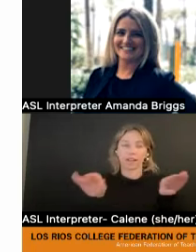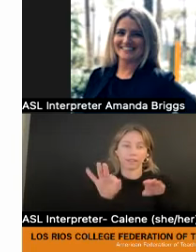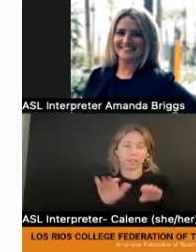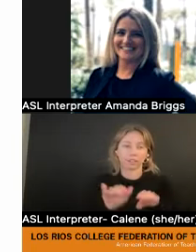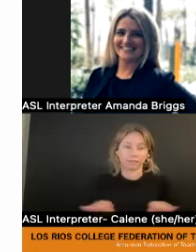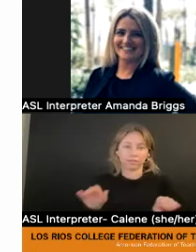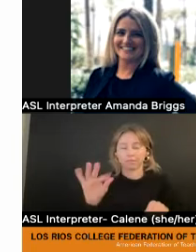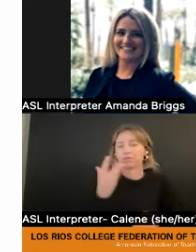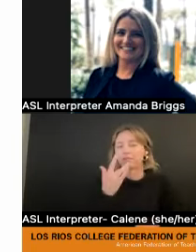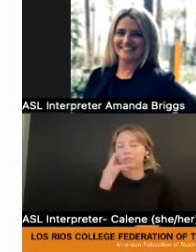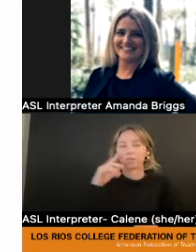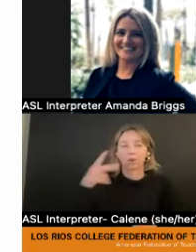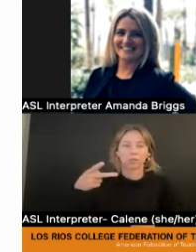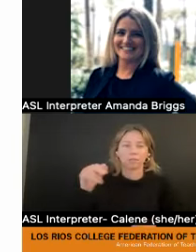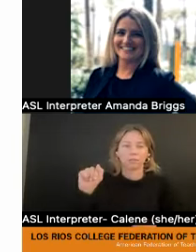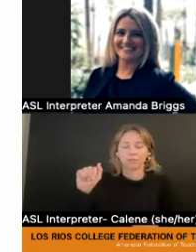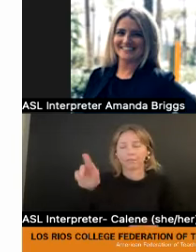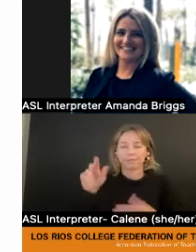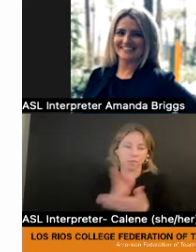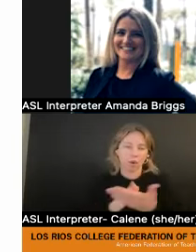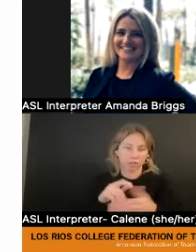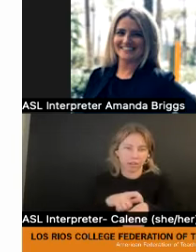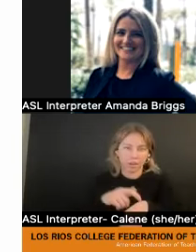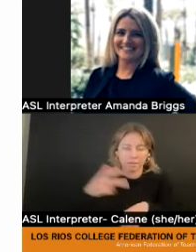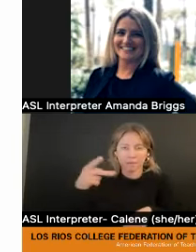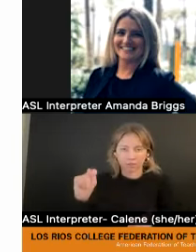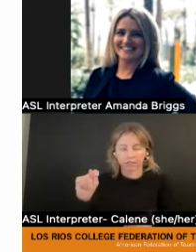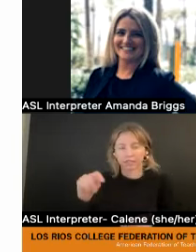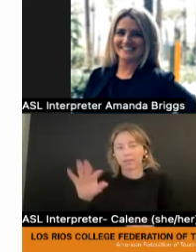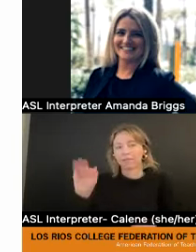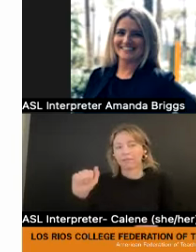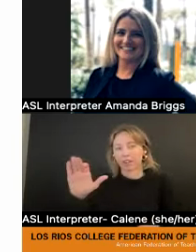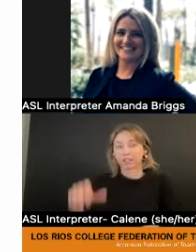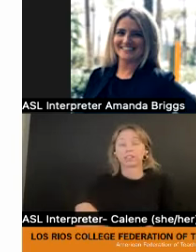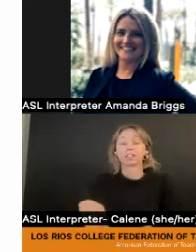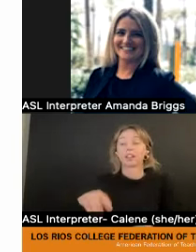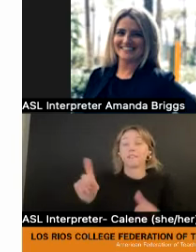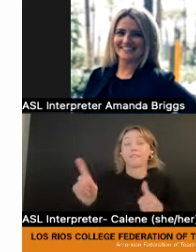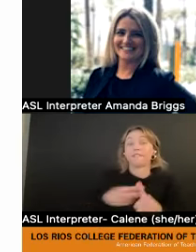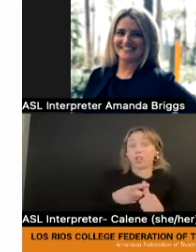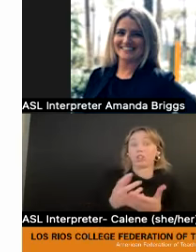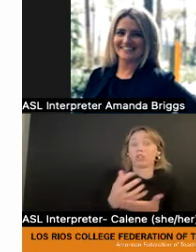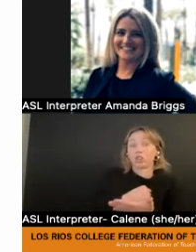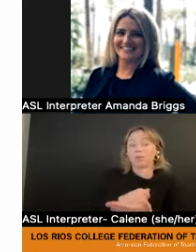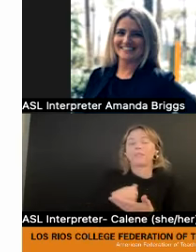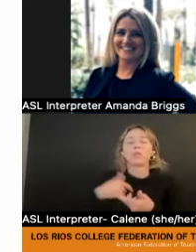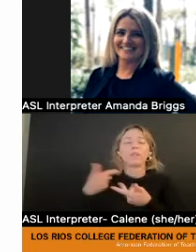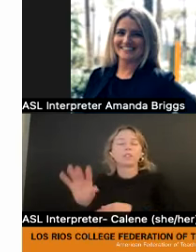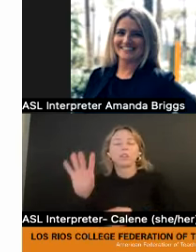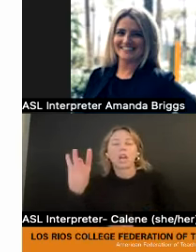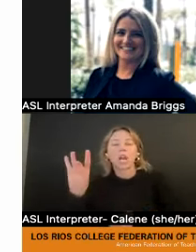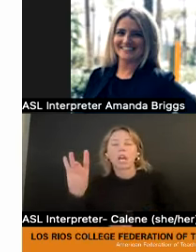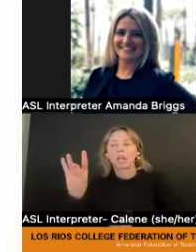for part-time faculty. The first is earned once you've completed 8 out of the previous 12 semesters, meaning